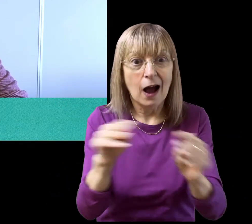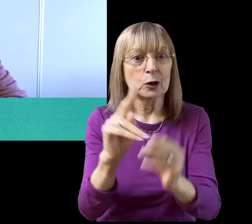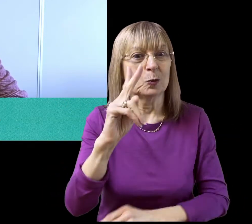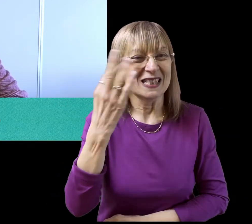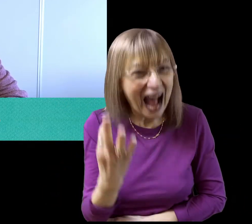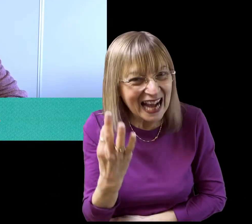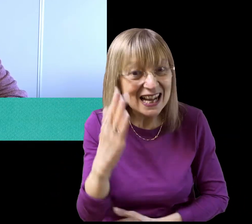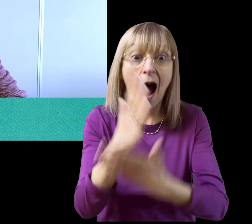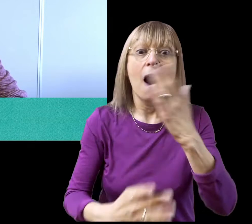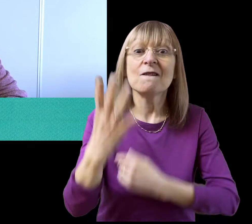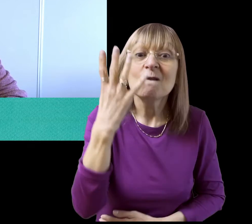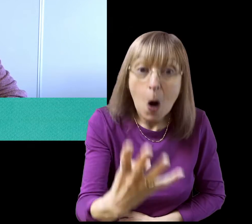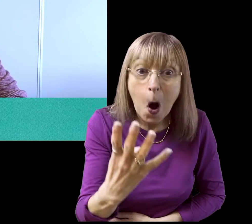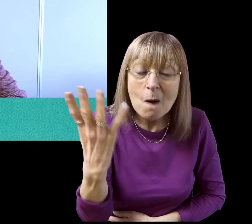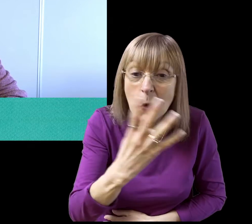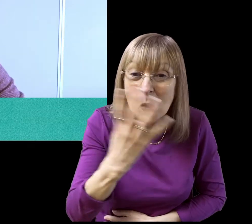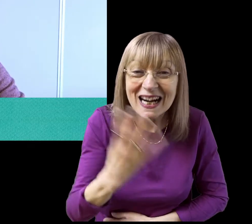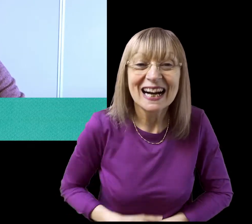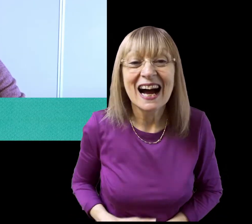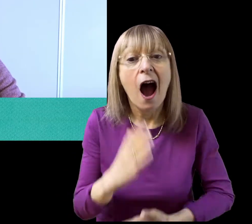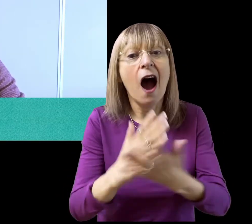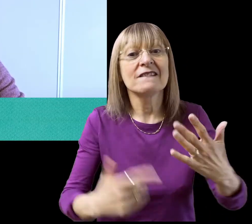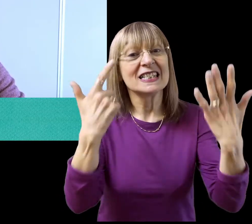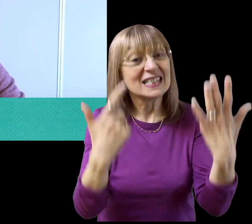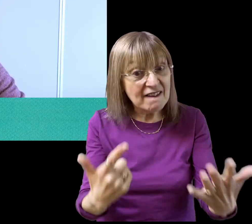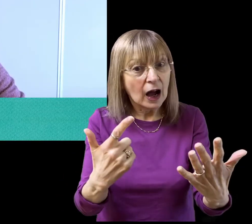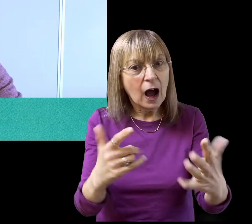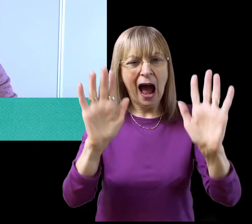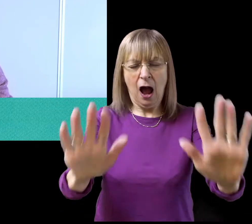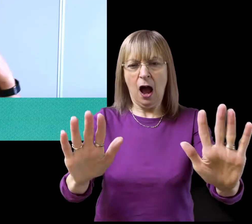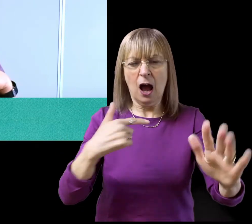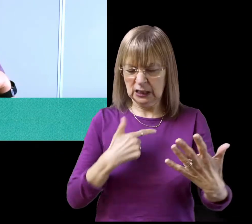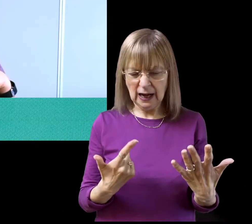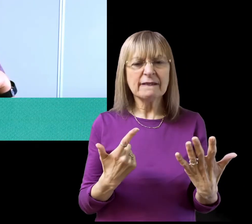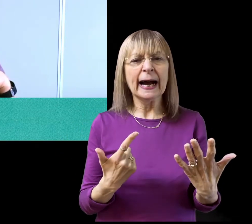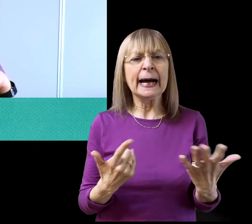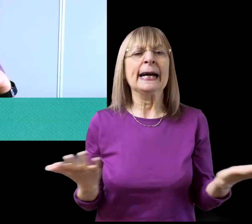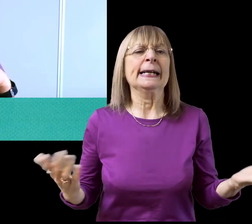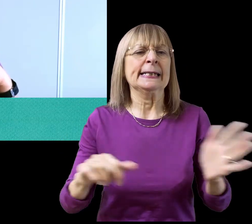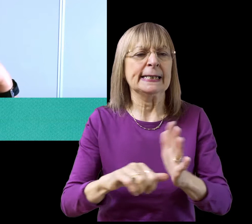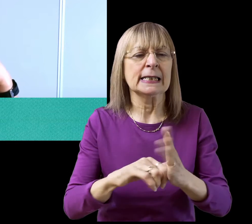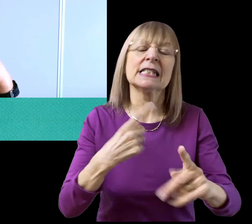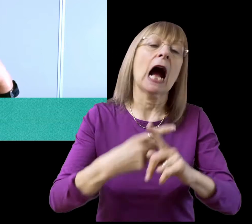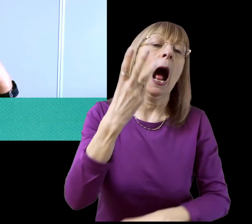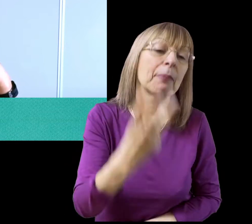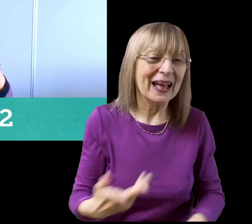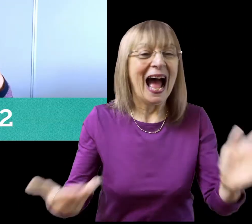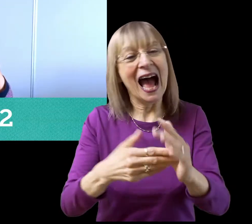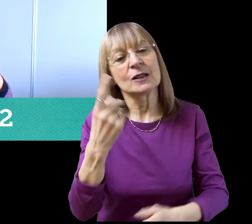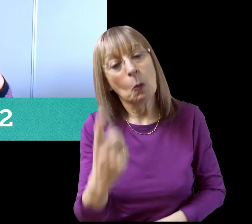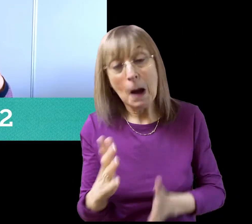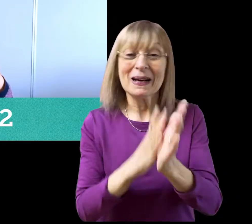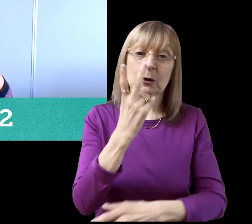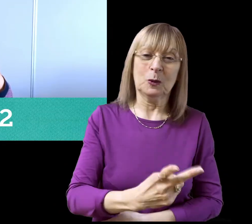is 14, half that is 7. Hang on a minute, we're on 7. 7,